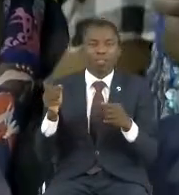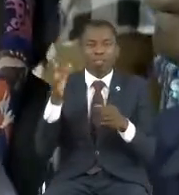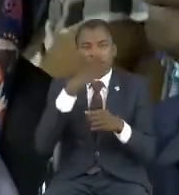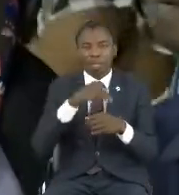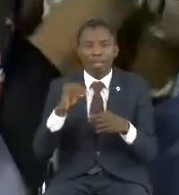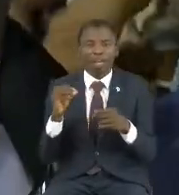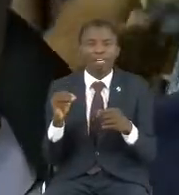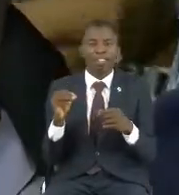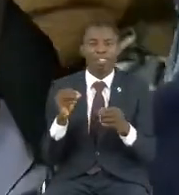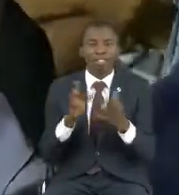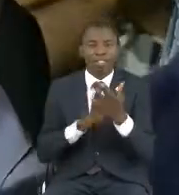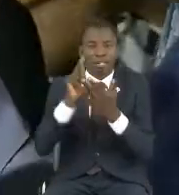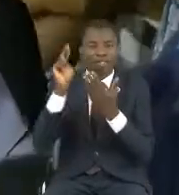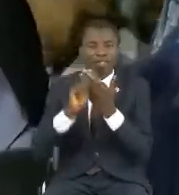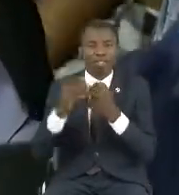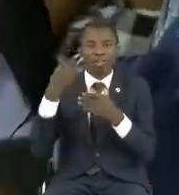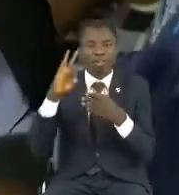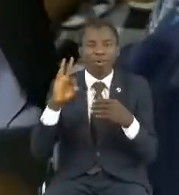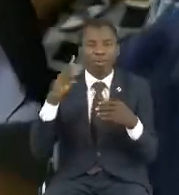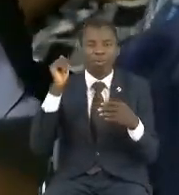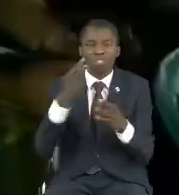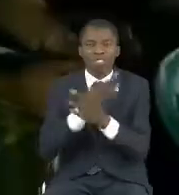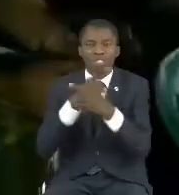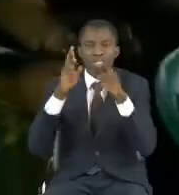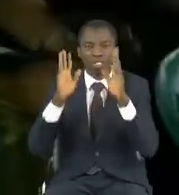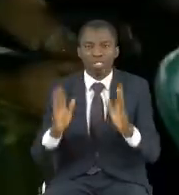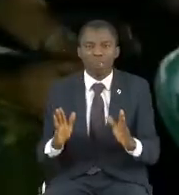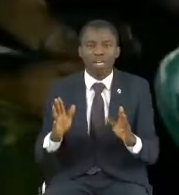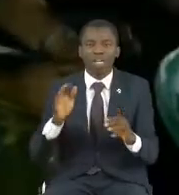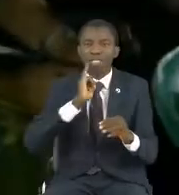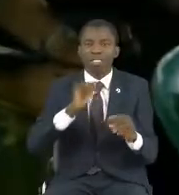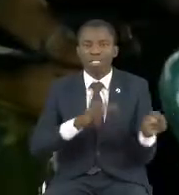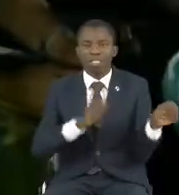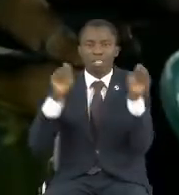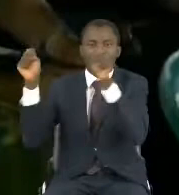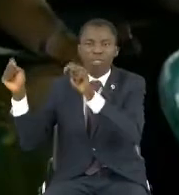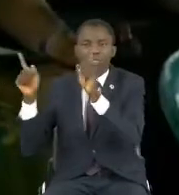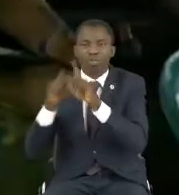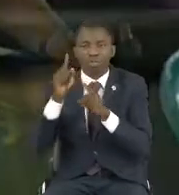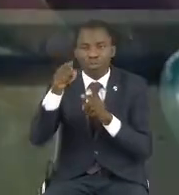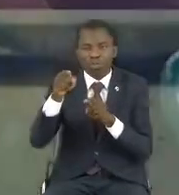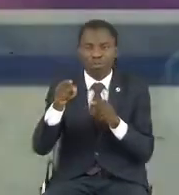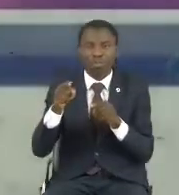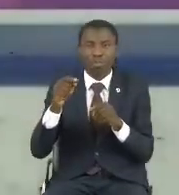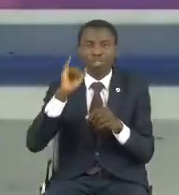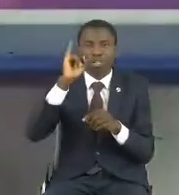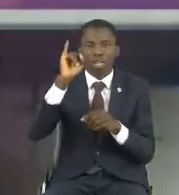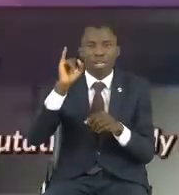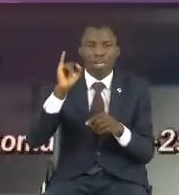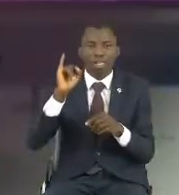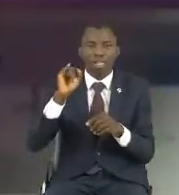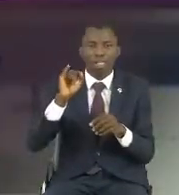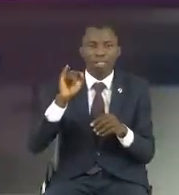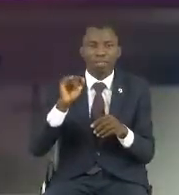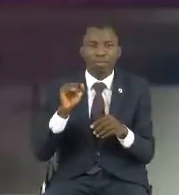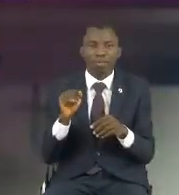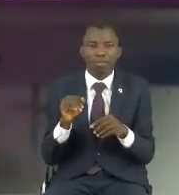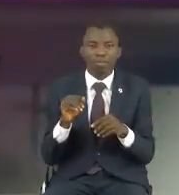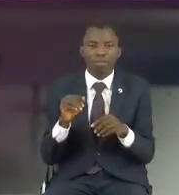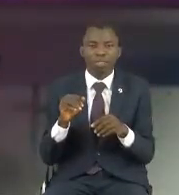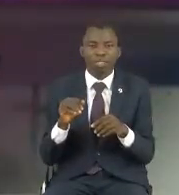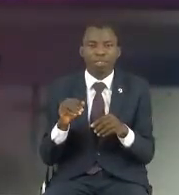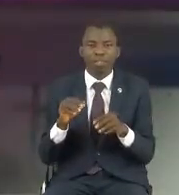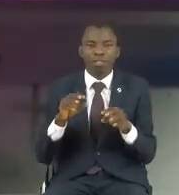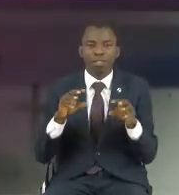of the Redeemer has been transferred unto you. I, Imputation family promised for